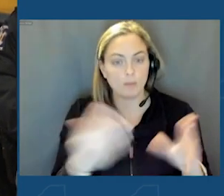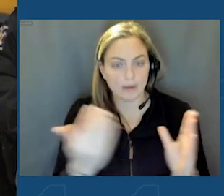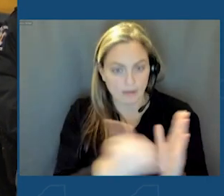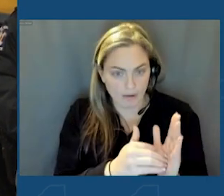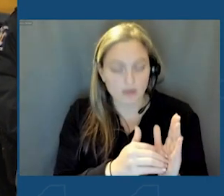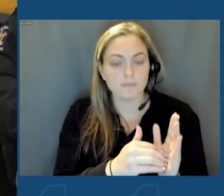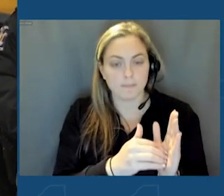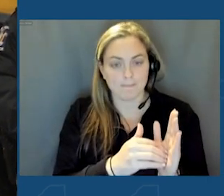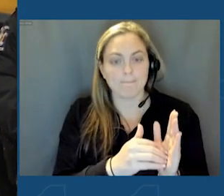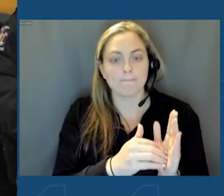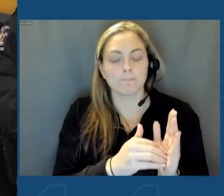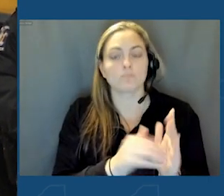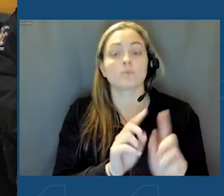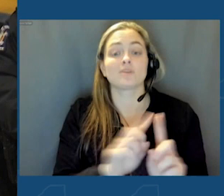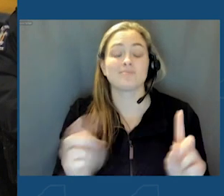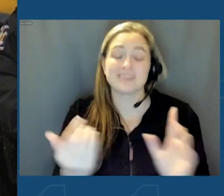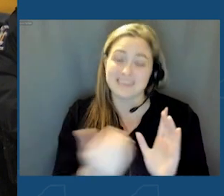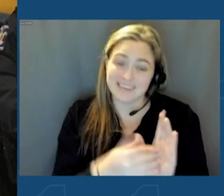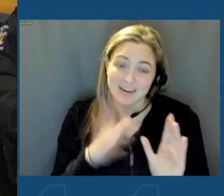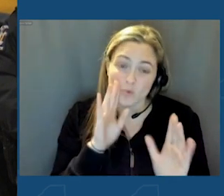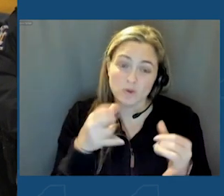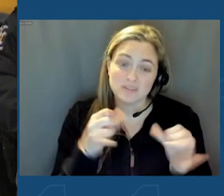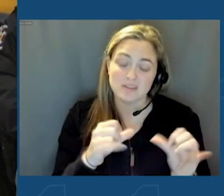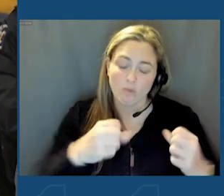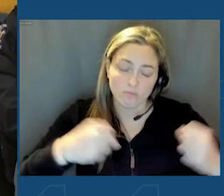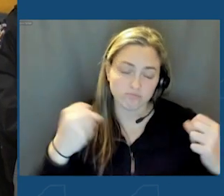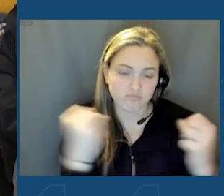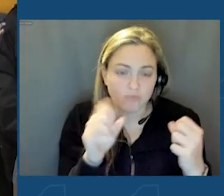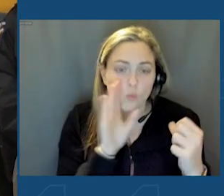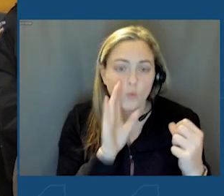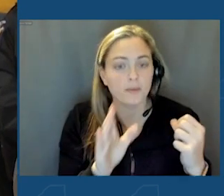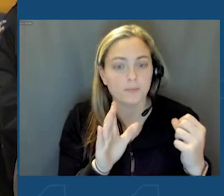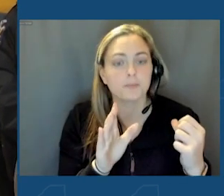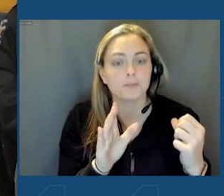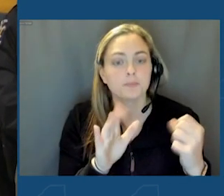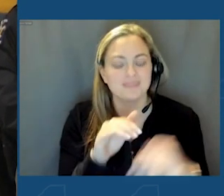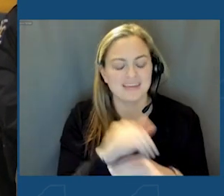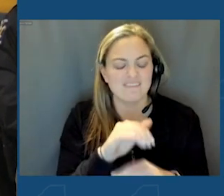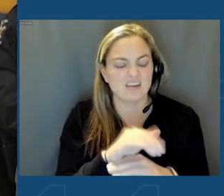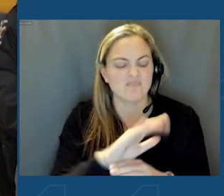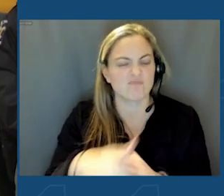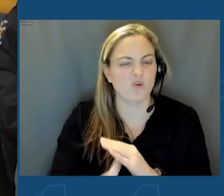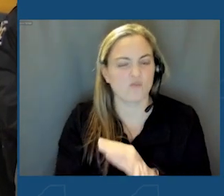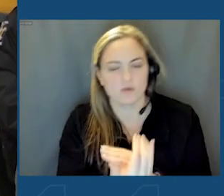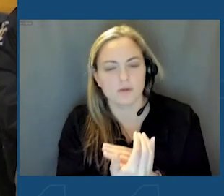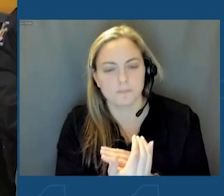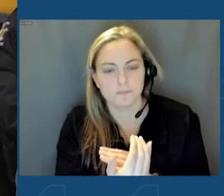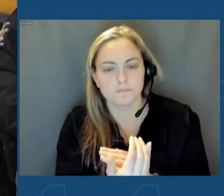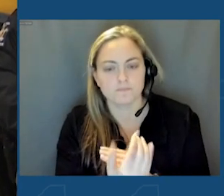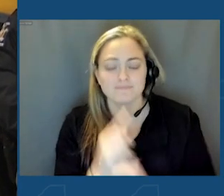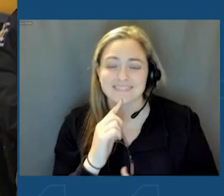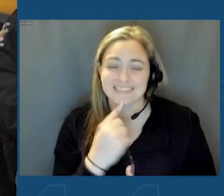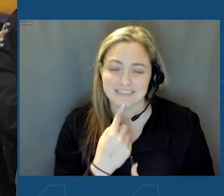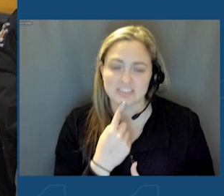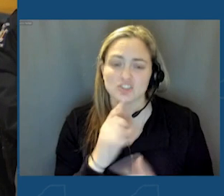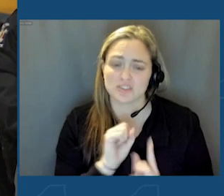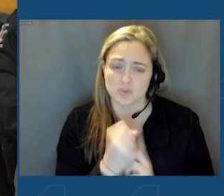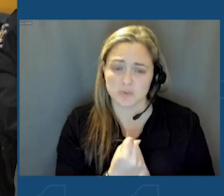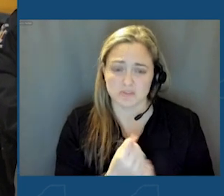but again we're going to be faced with bitterly cold temperatures moving into the evening tonight this is a really serious situation